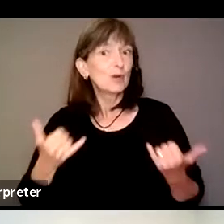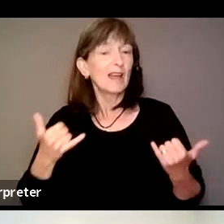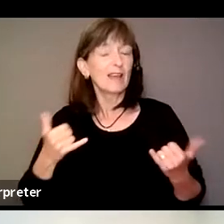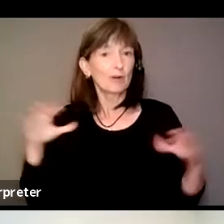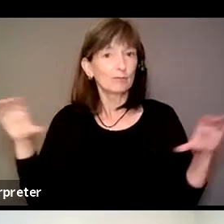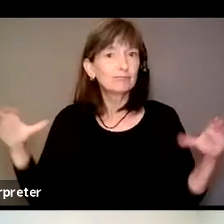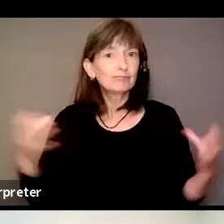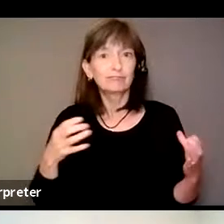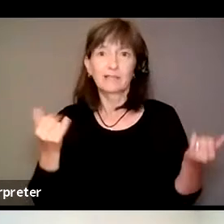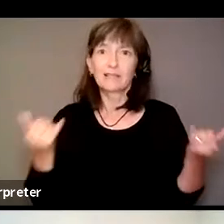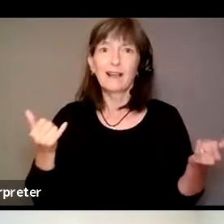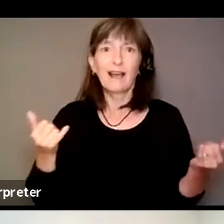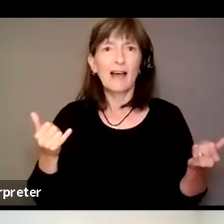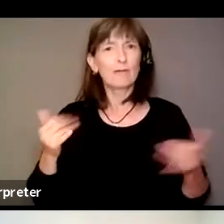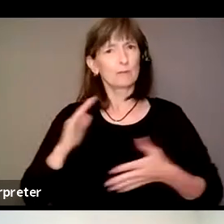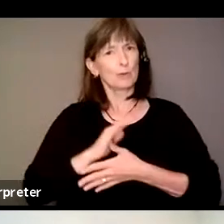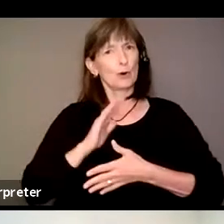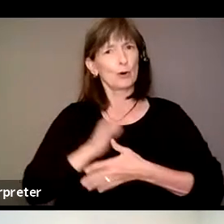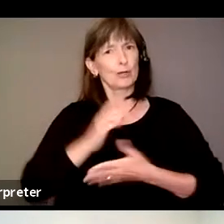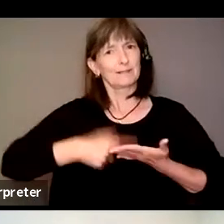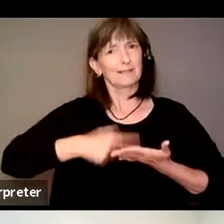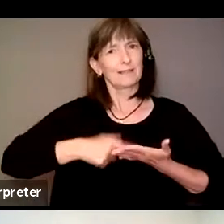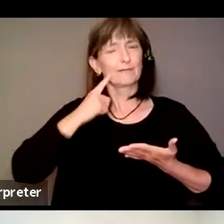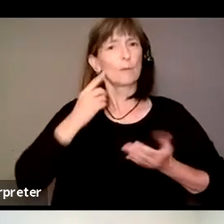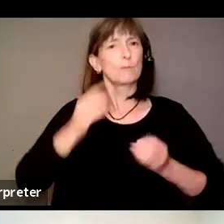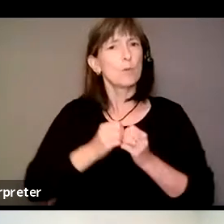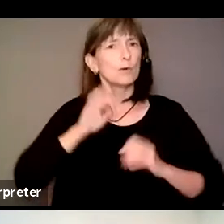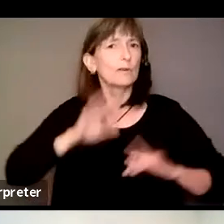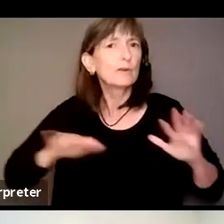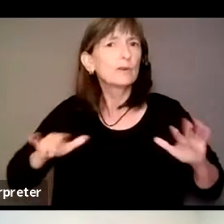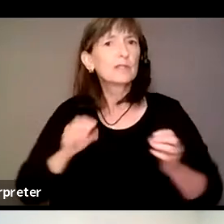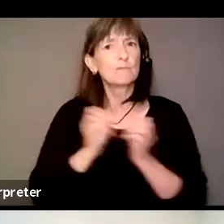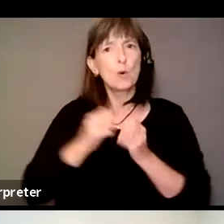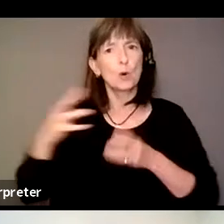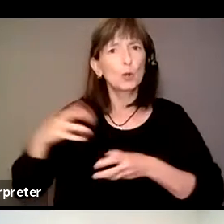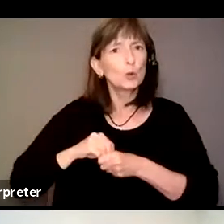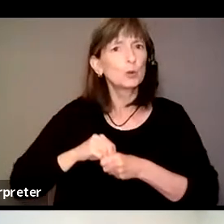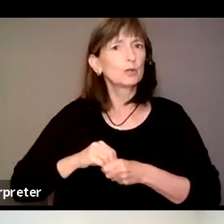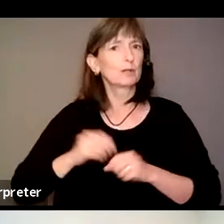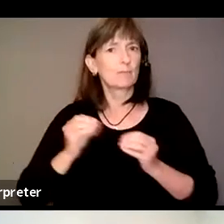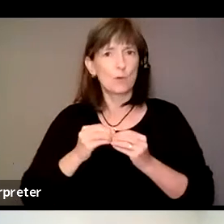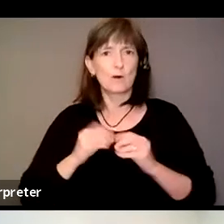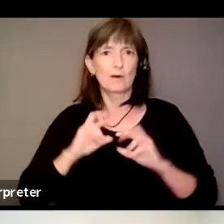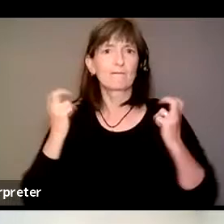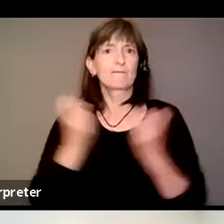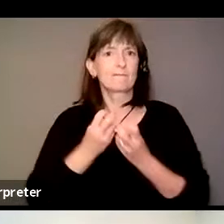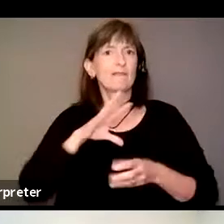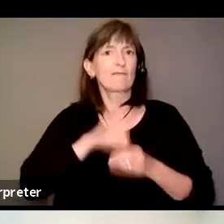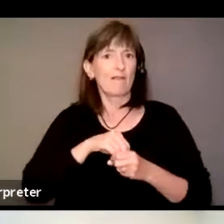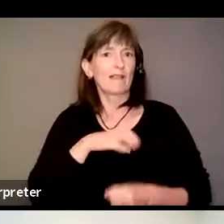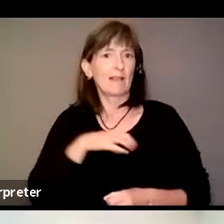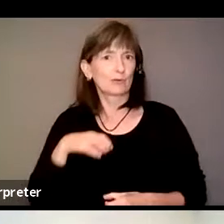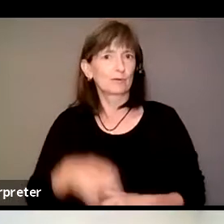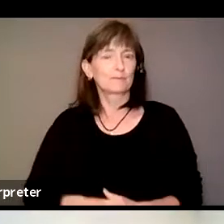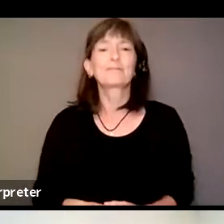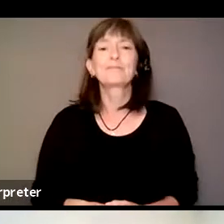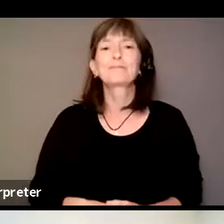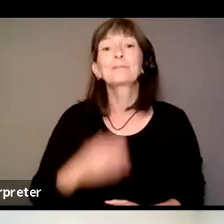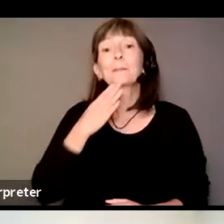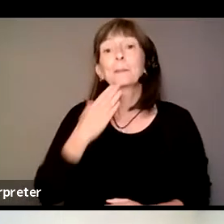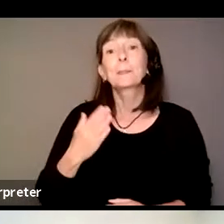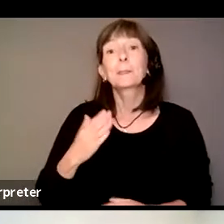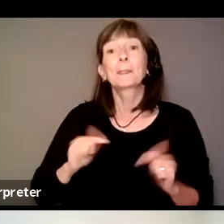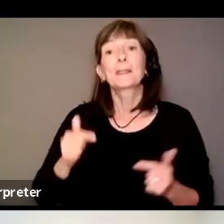to talk about the importance of getting more diversity around those tables. Thank you. Thank you. All right. We'll turn it over to Miss